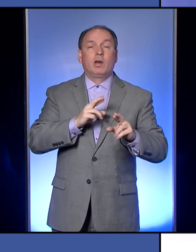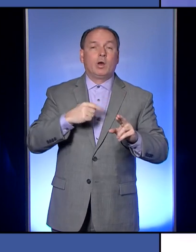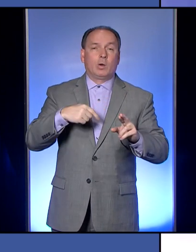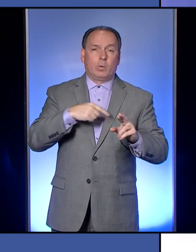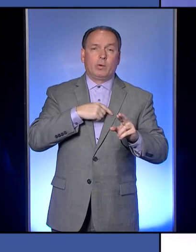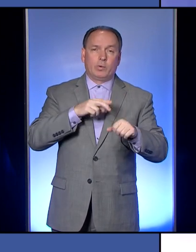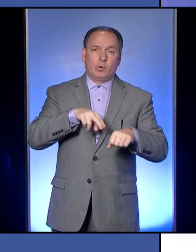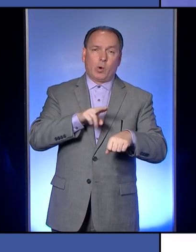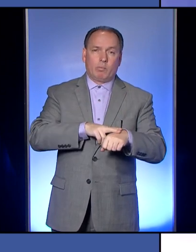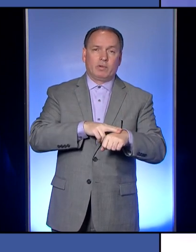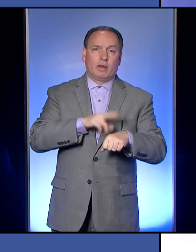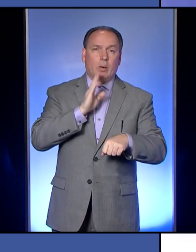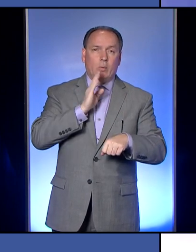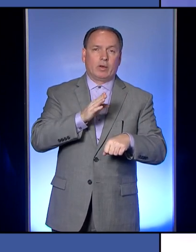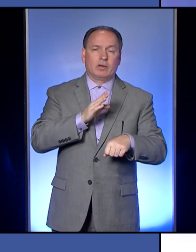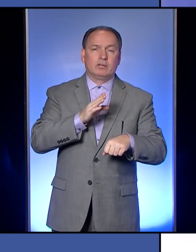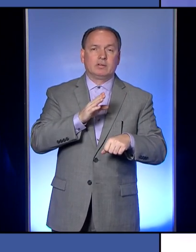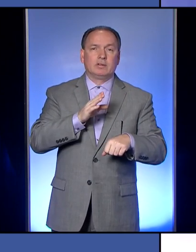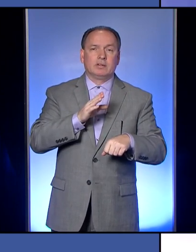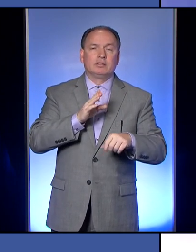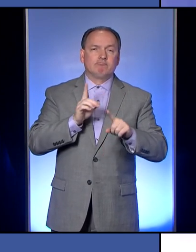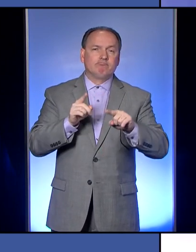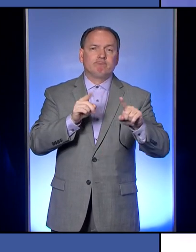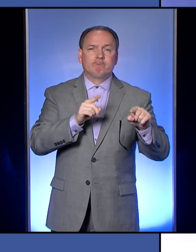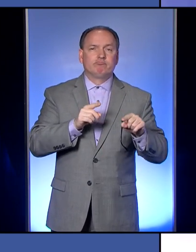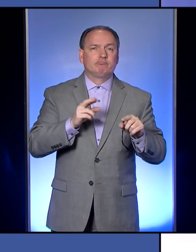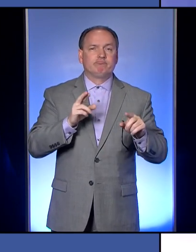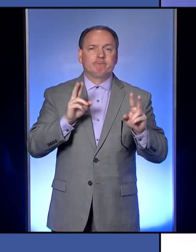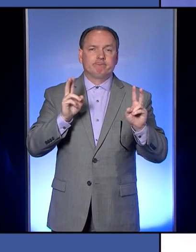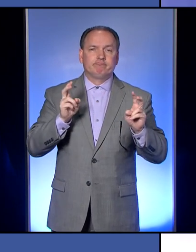be attending religious